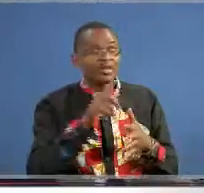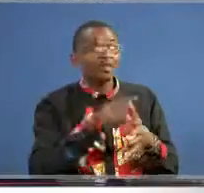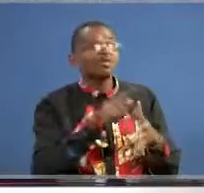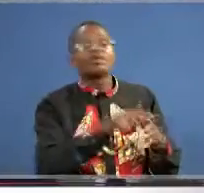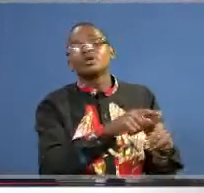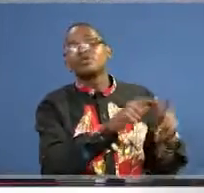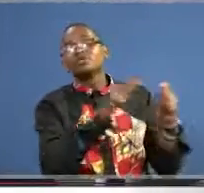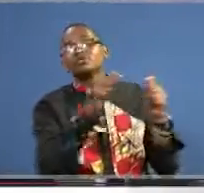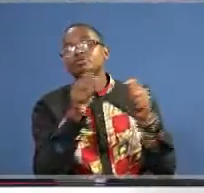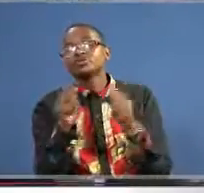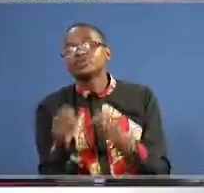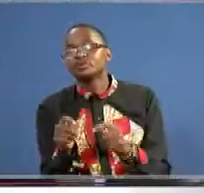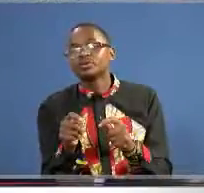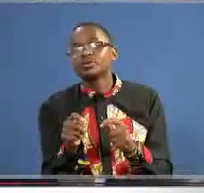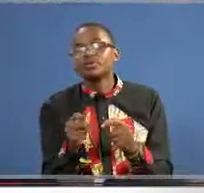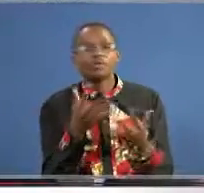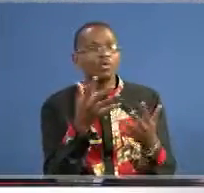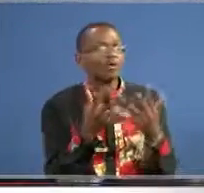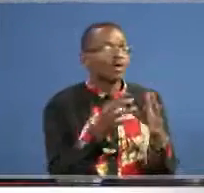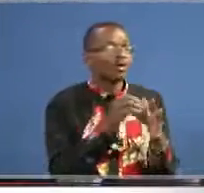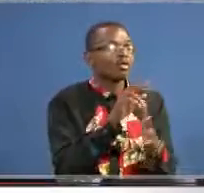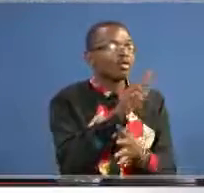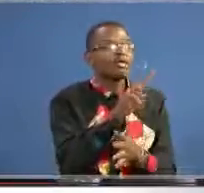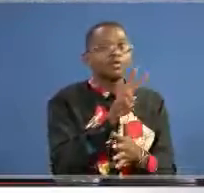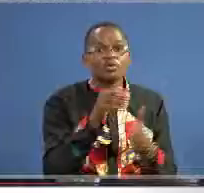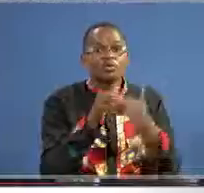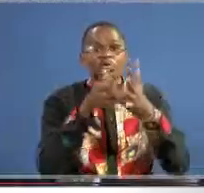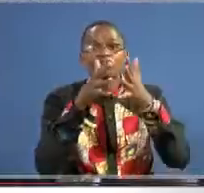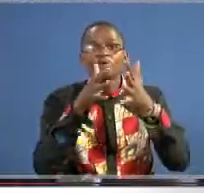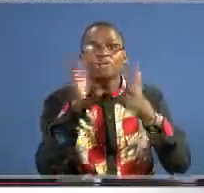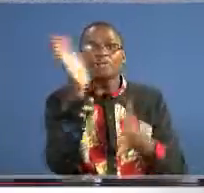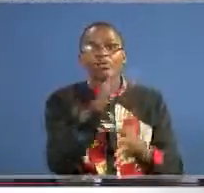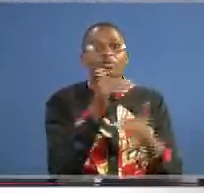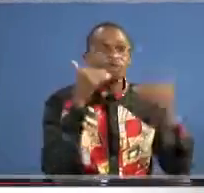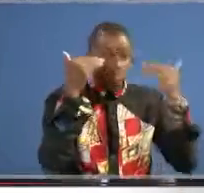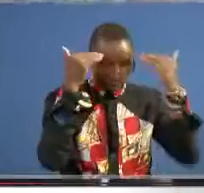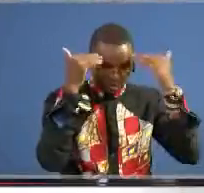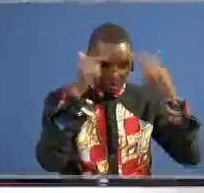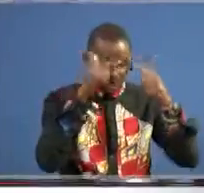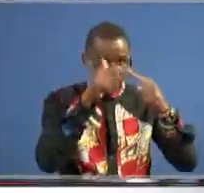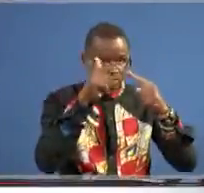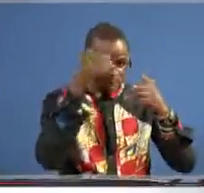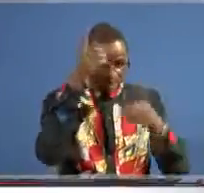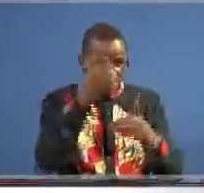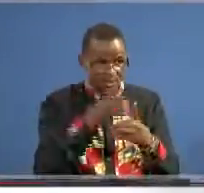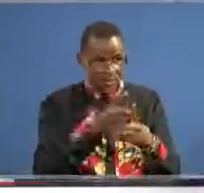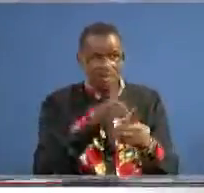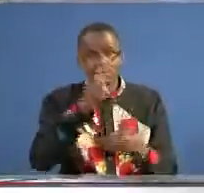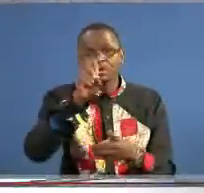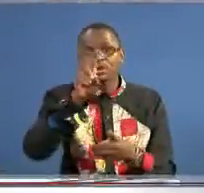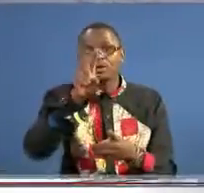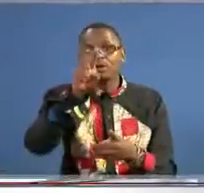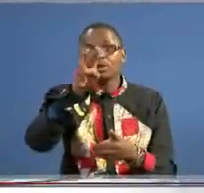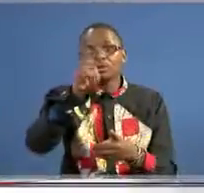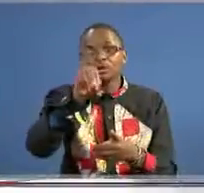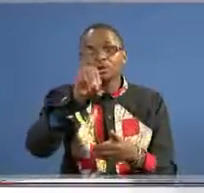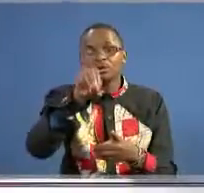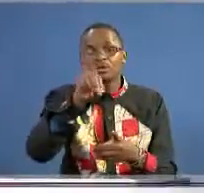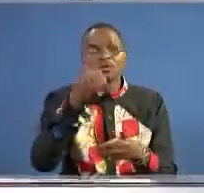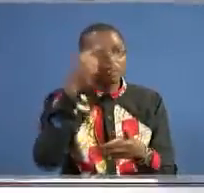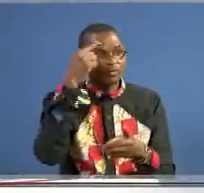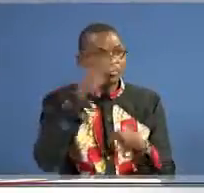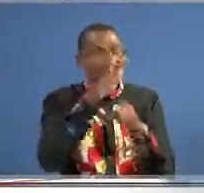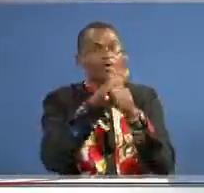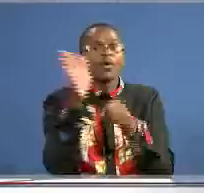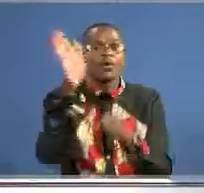shift. Whether or not these two leaders will head to the court to hold the decision by ODM party or they'll be forced to